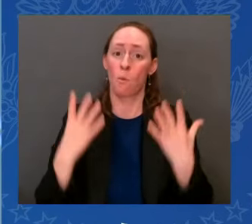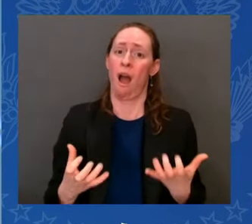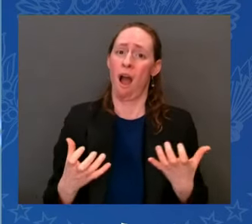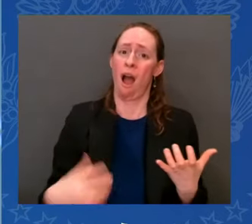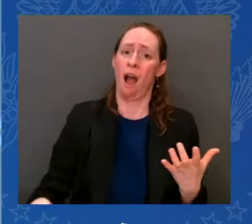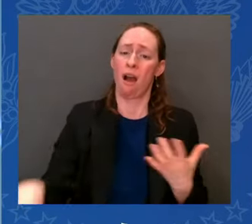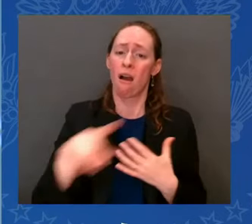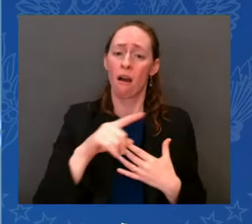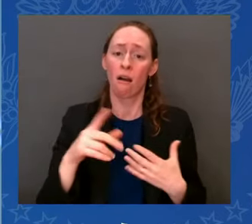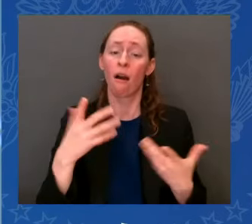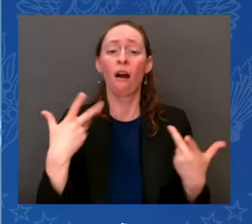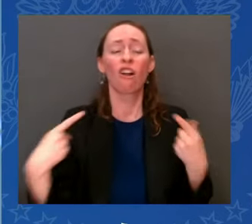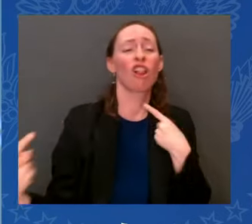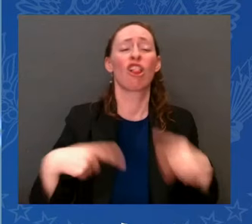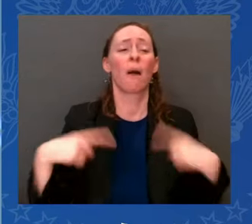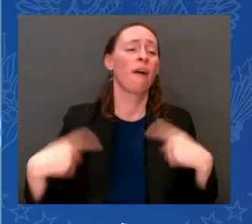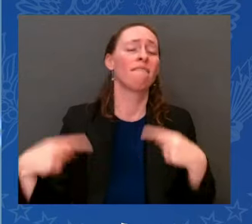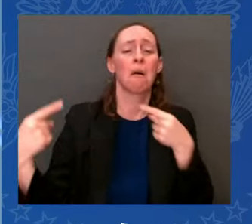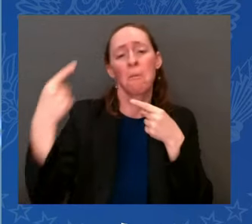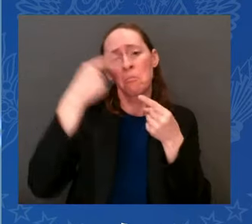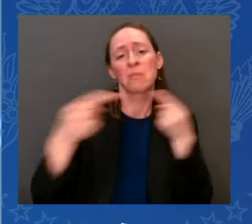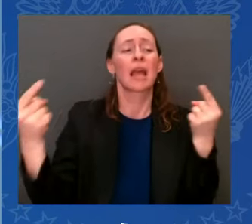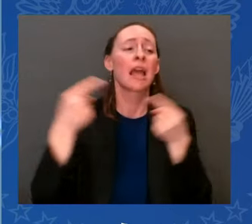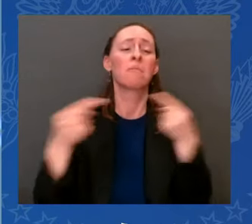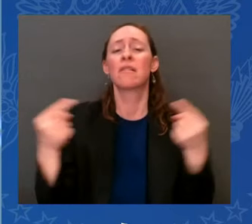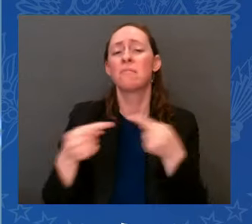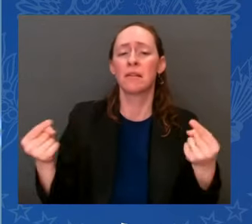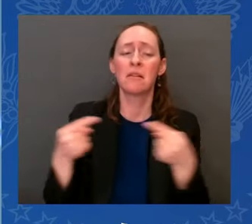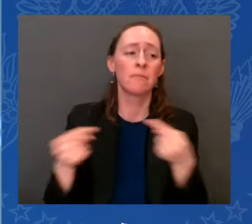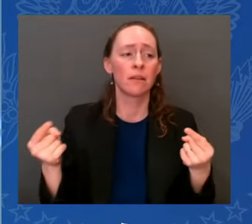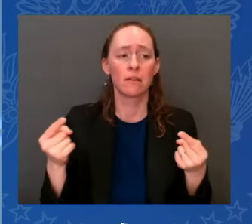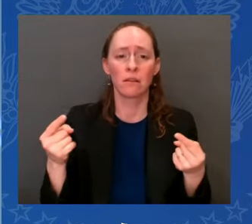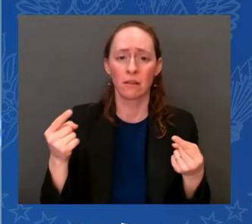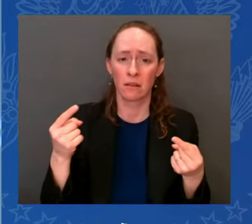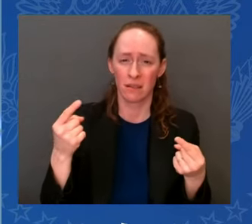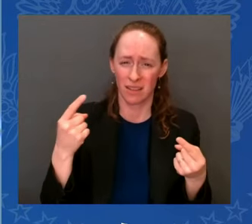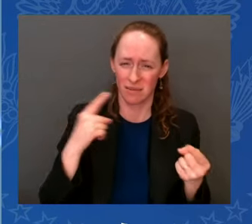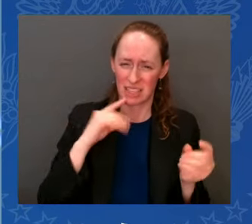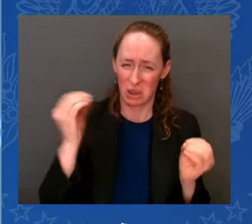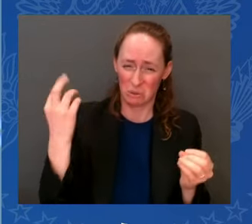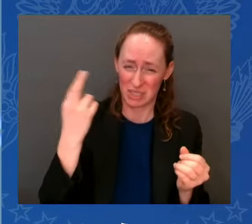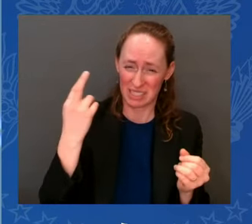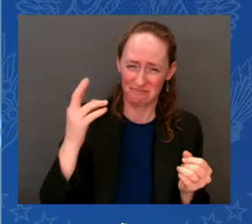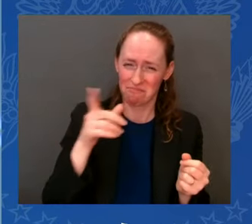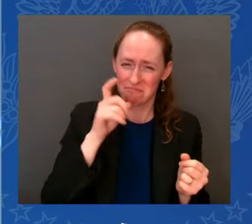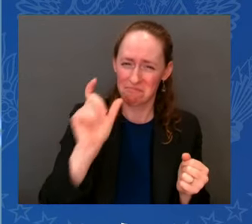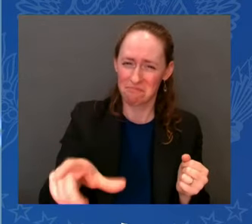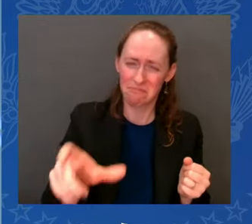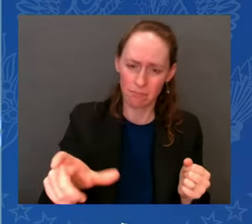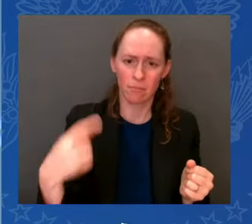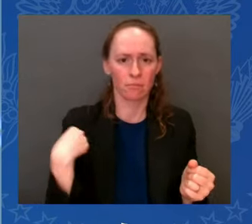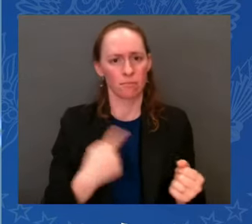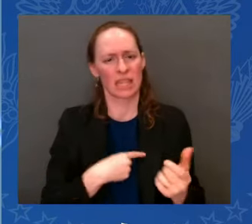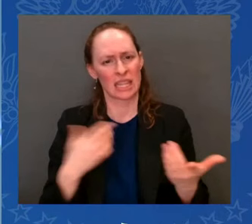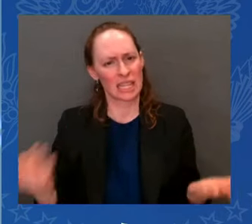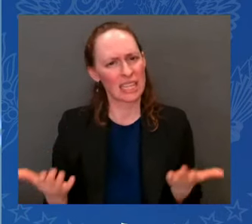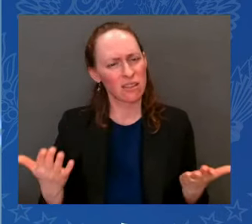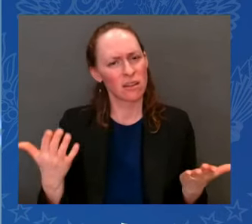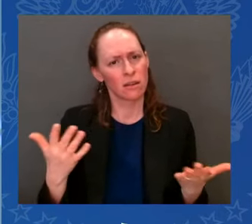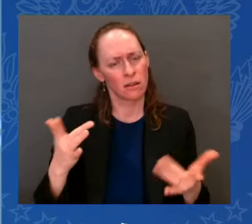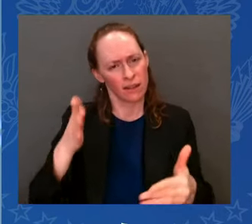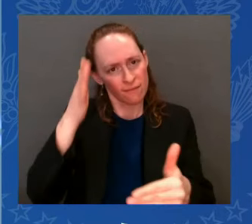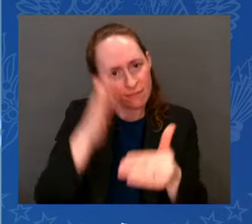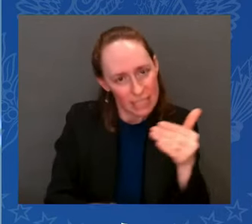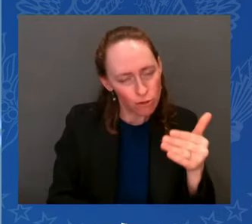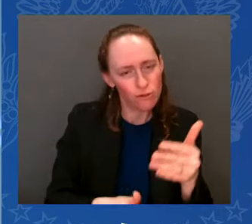done. That's why we got elected. That's always been my vision, and I really mean it's always been my vision, and I know it's yours as